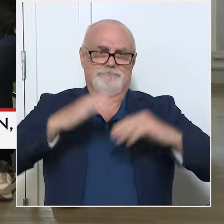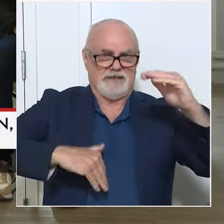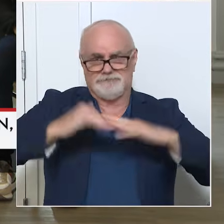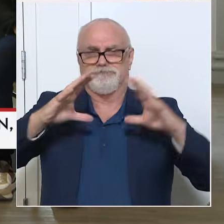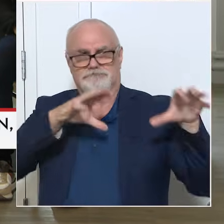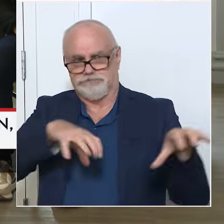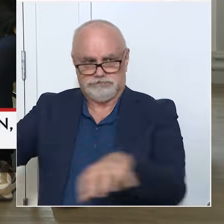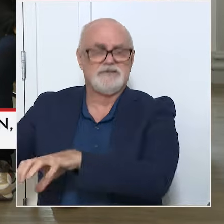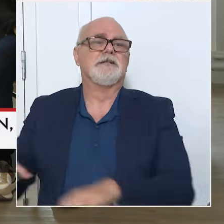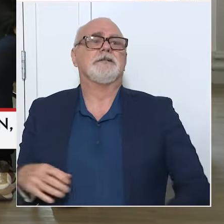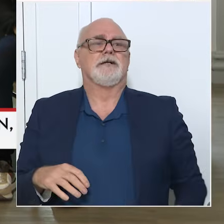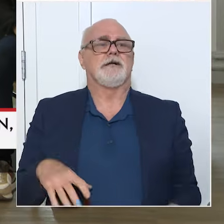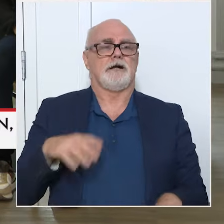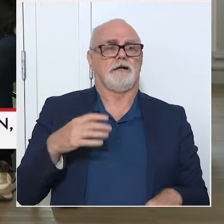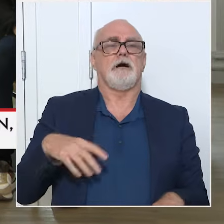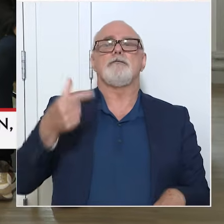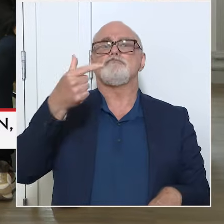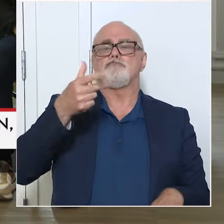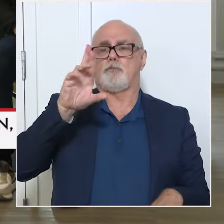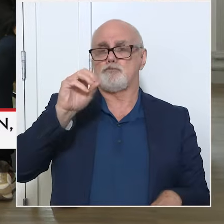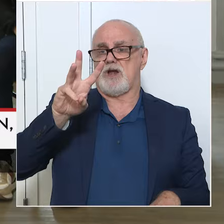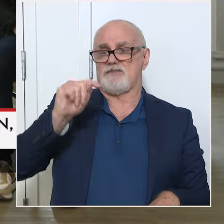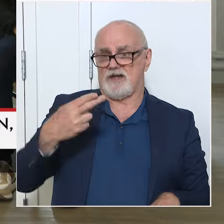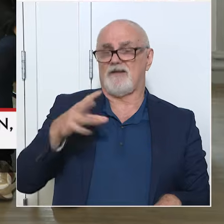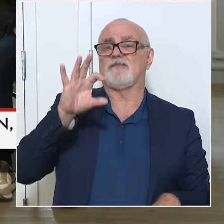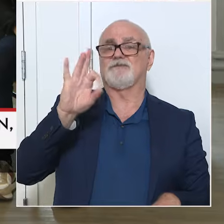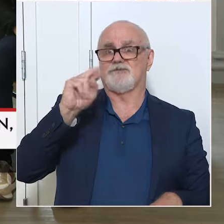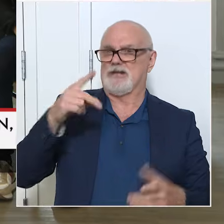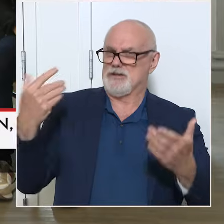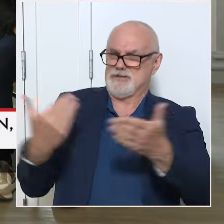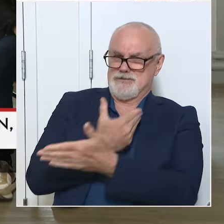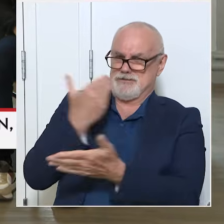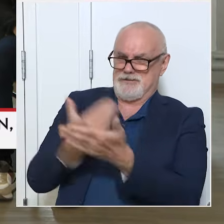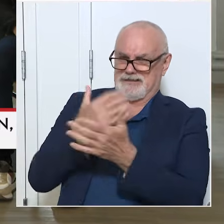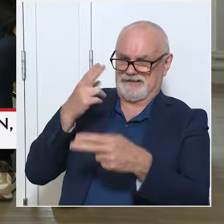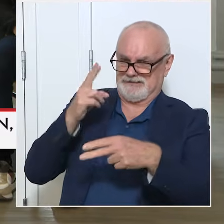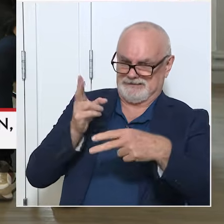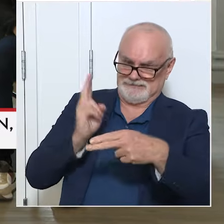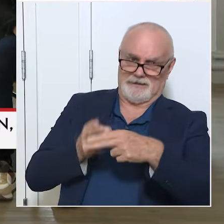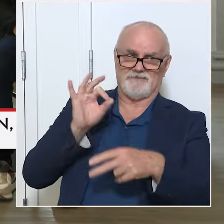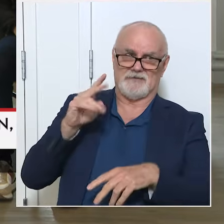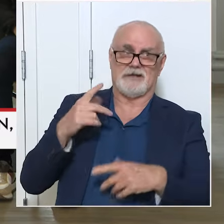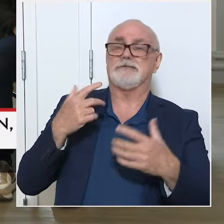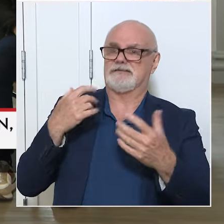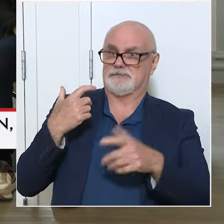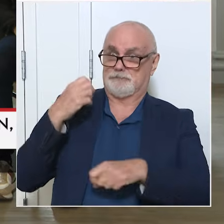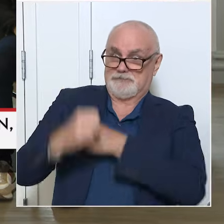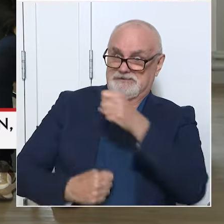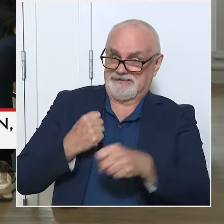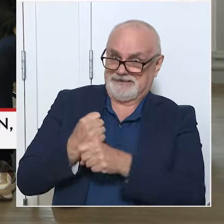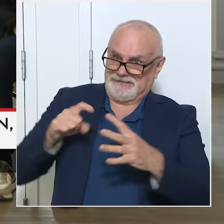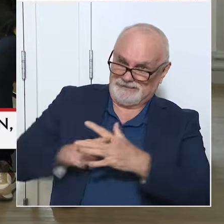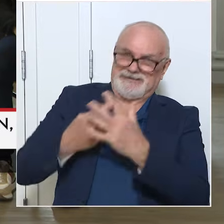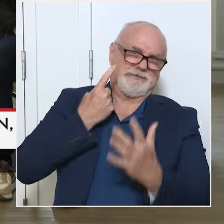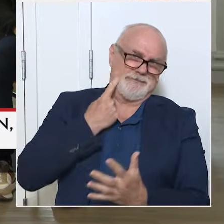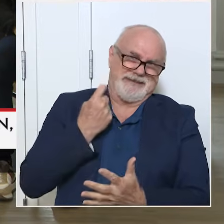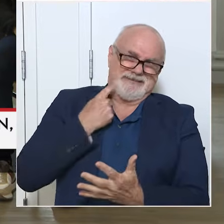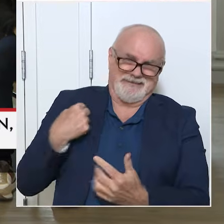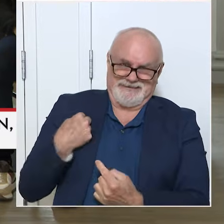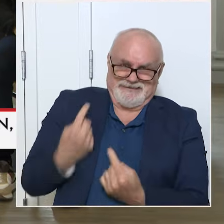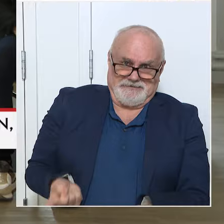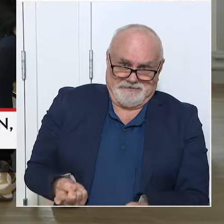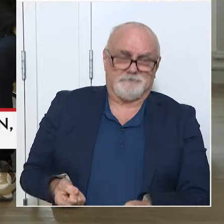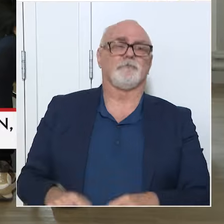this year, and it is helping startups and small businesses grow in DC. So this year, 9 companies